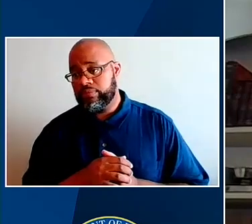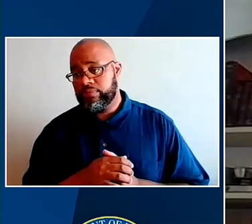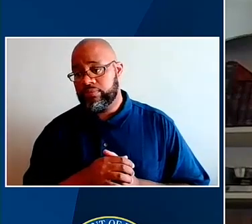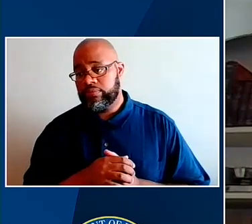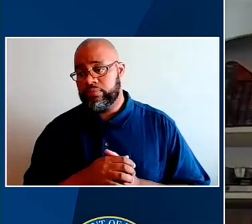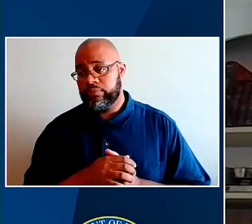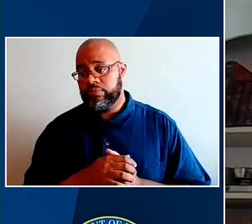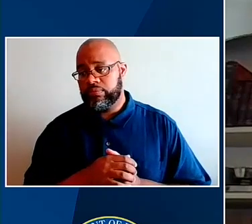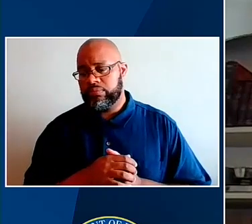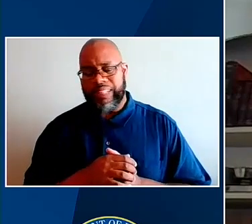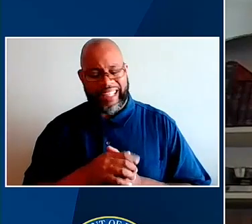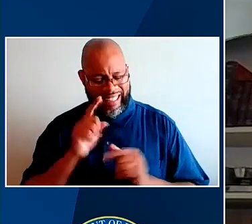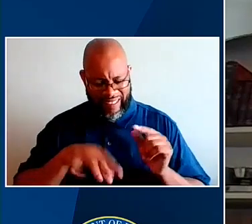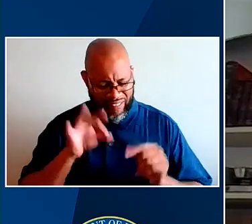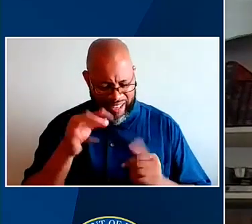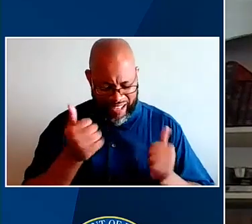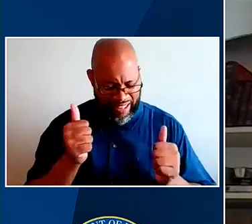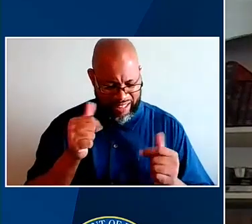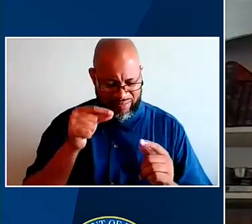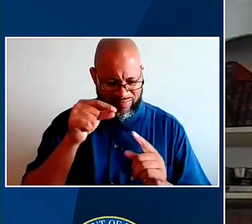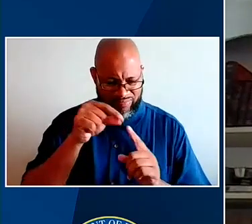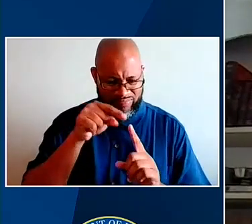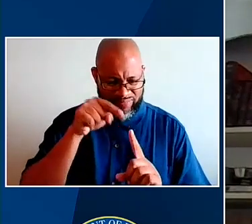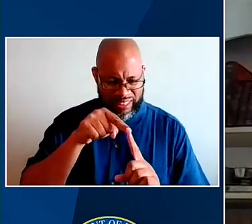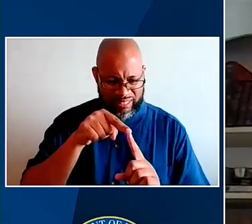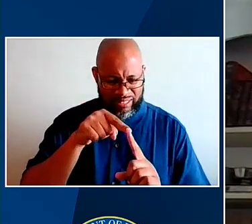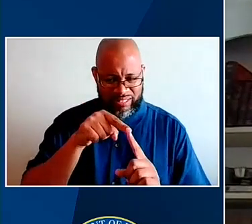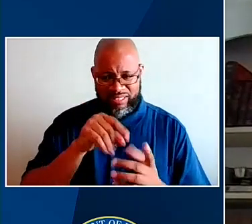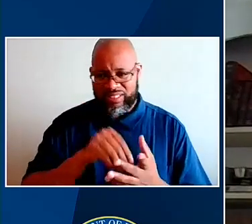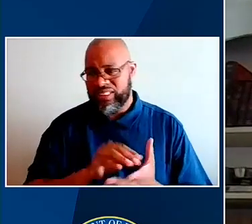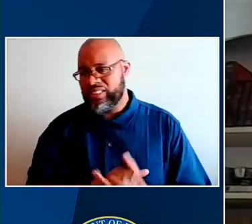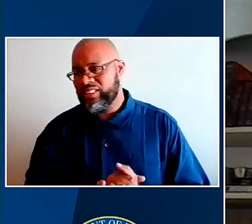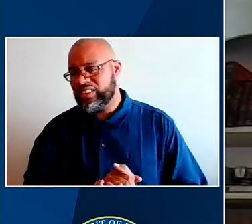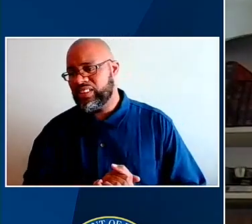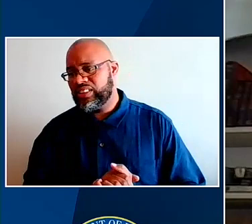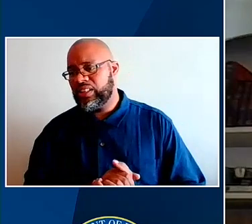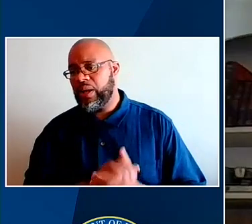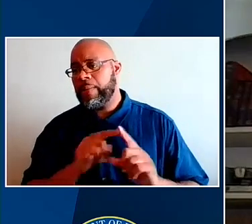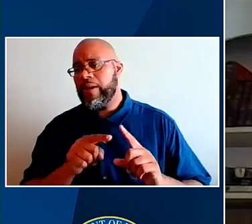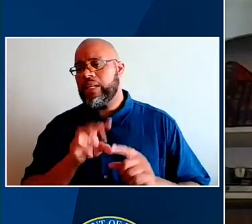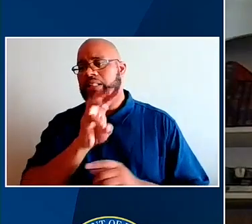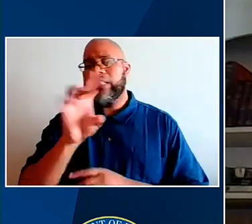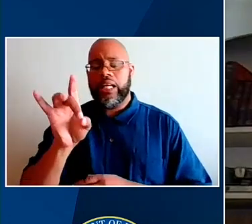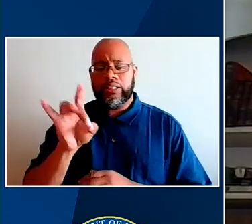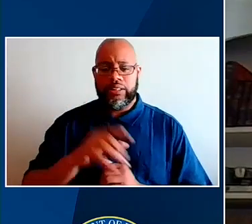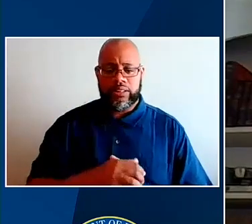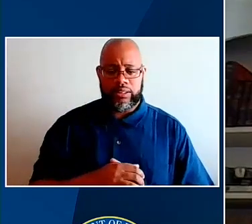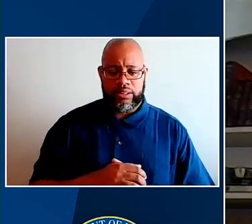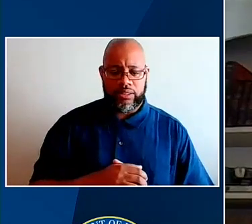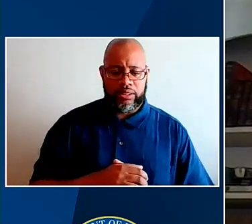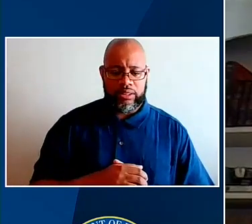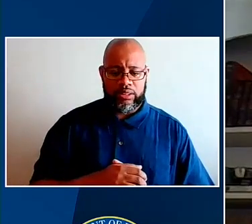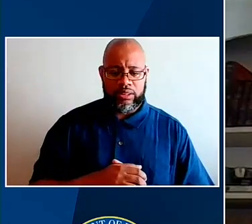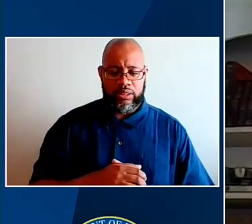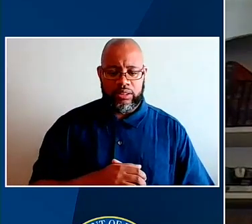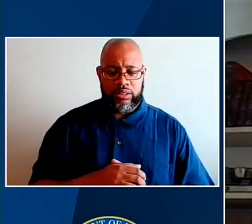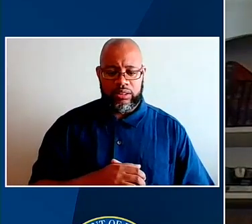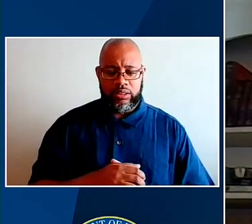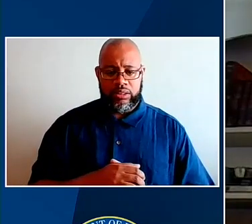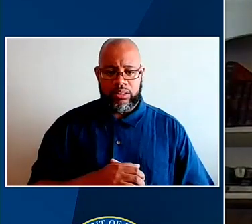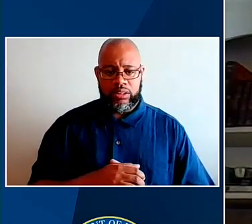I can never find anything in regulations when I want to. But in 668, current